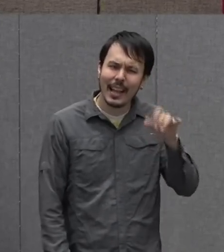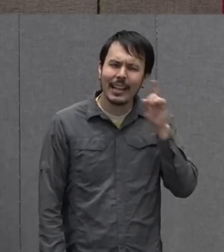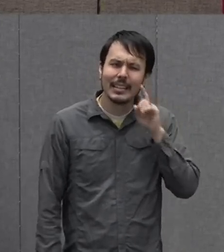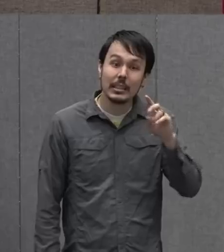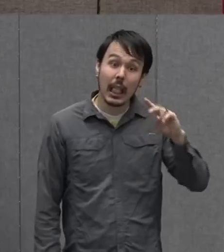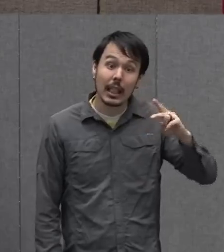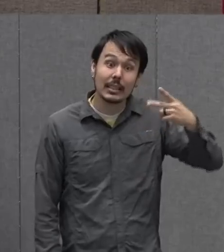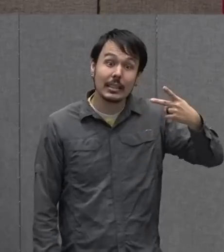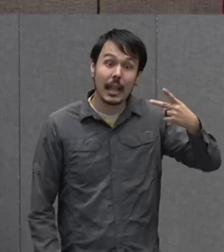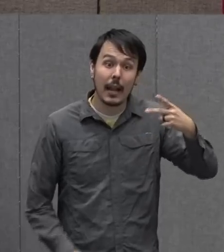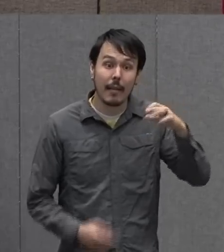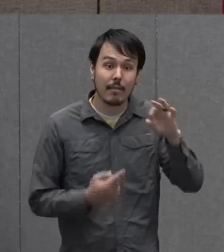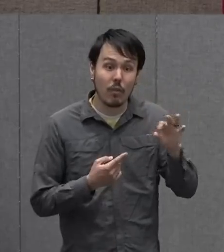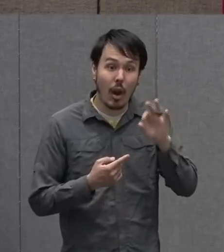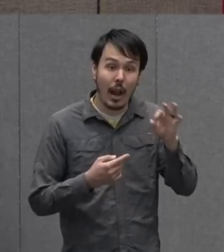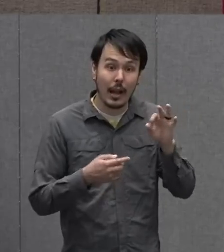the month.